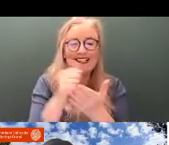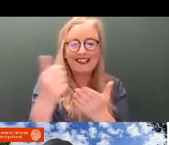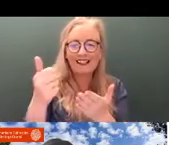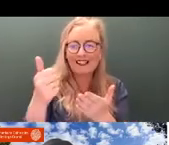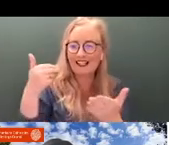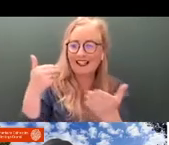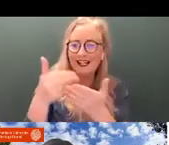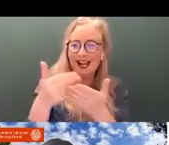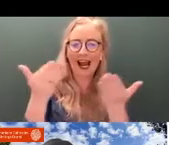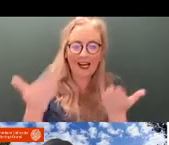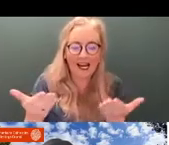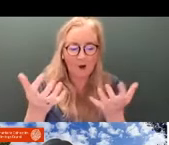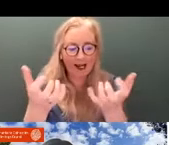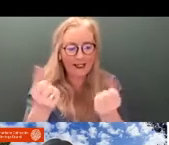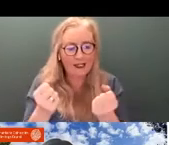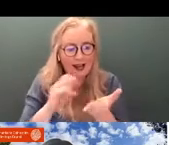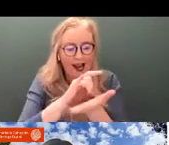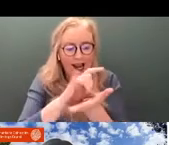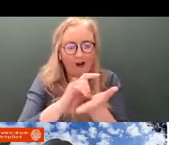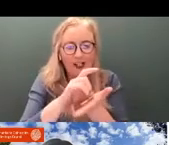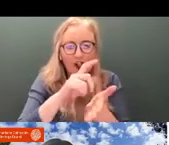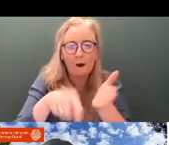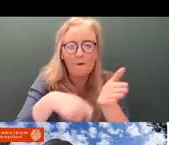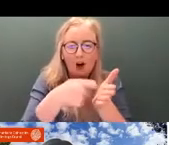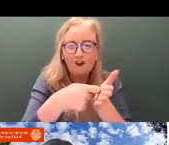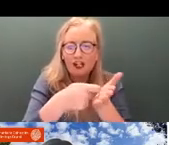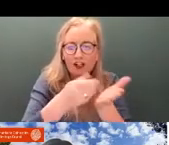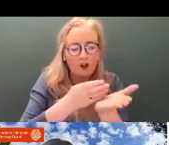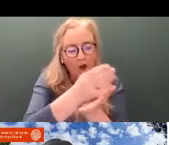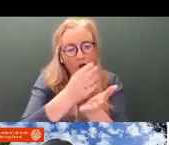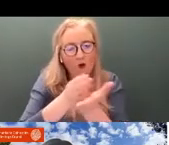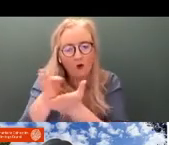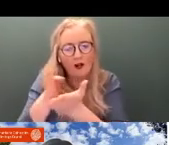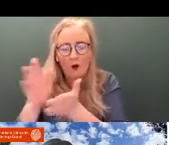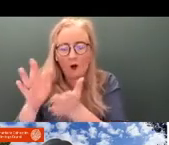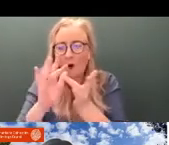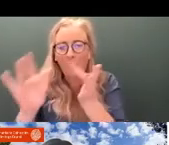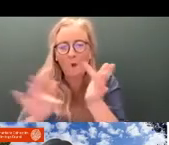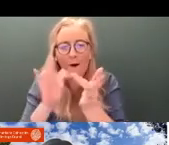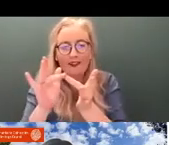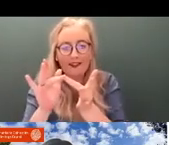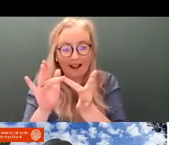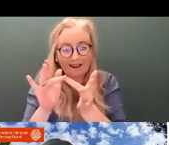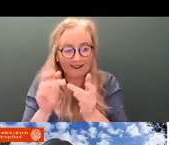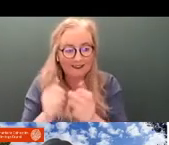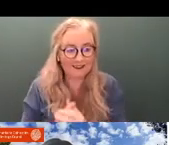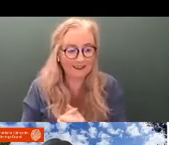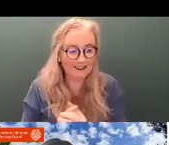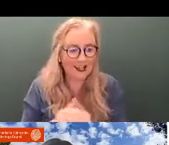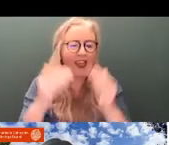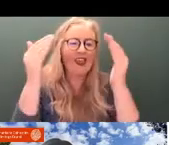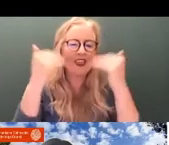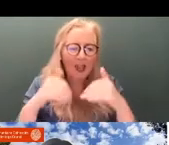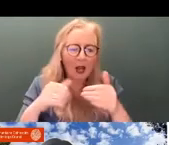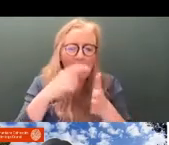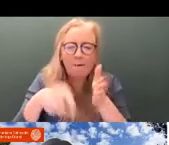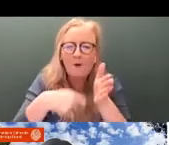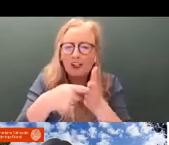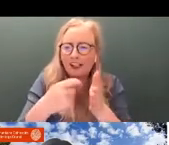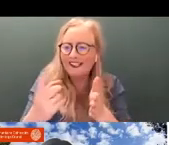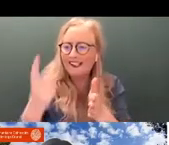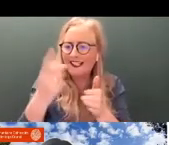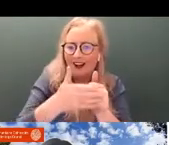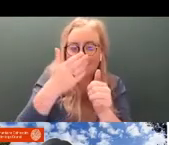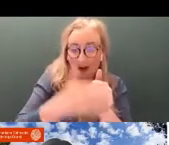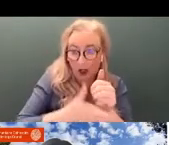accepting heritage projects via the Heritage Week website. Then projects that are completed should be